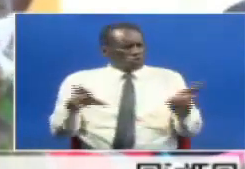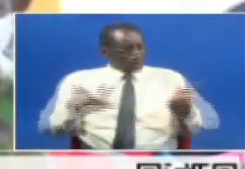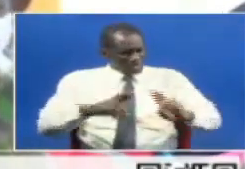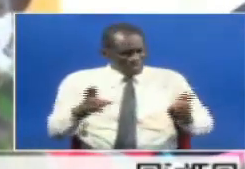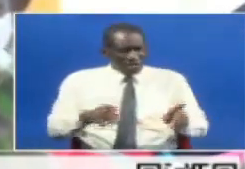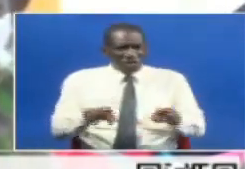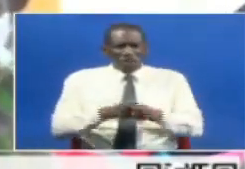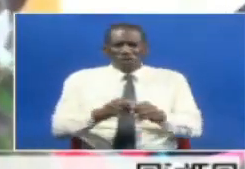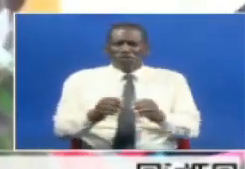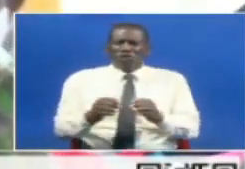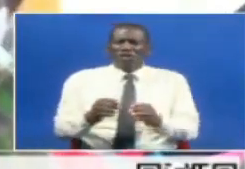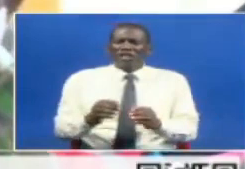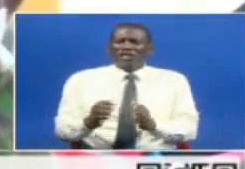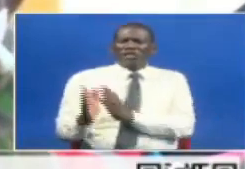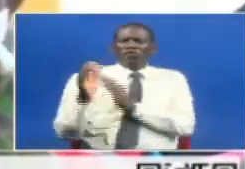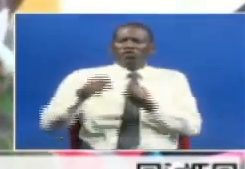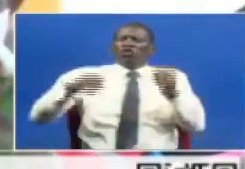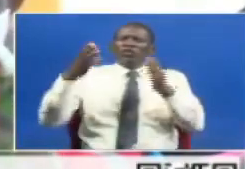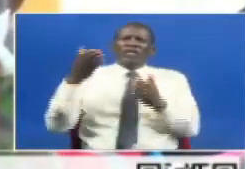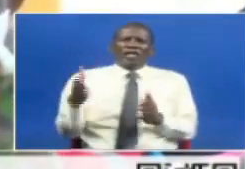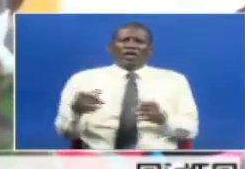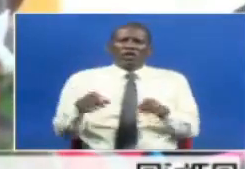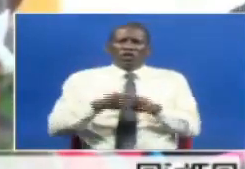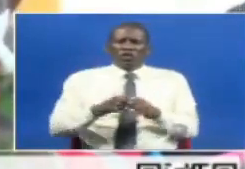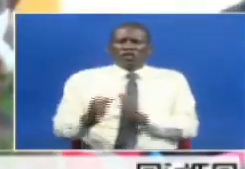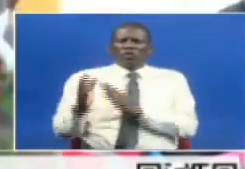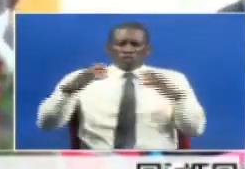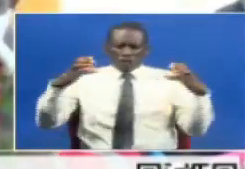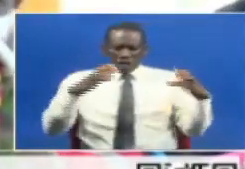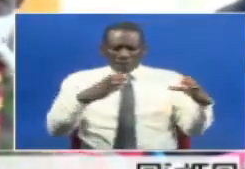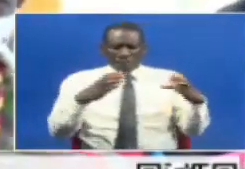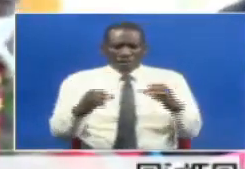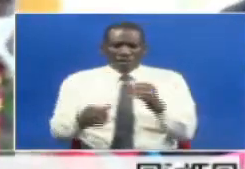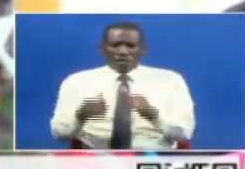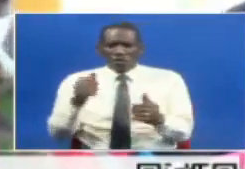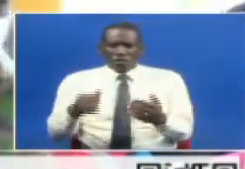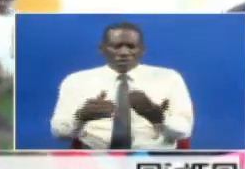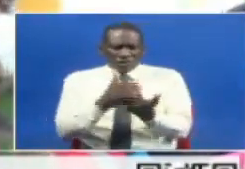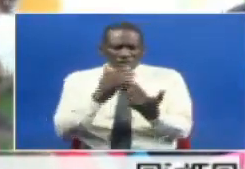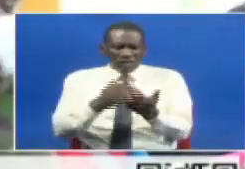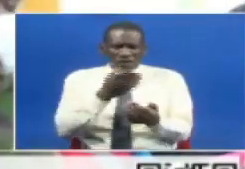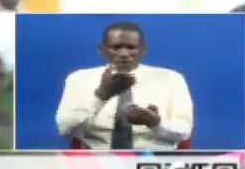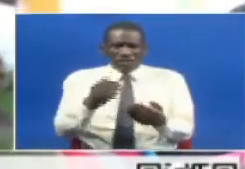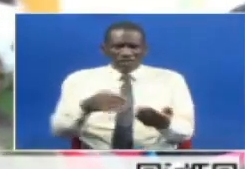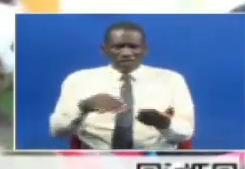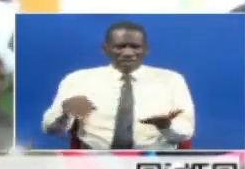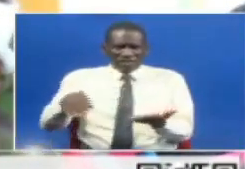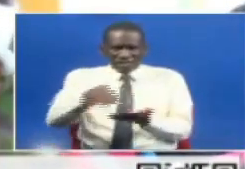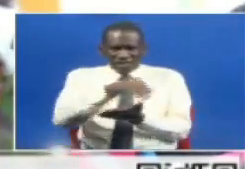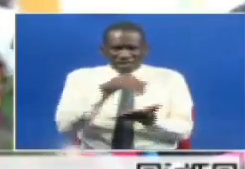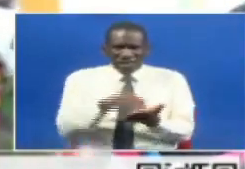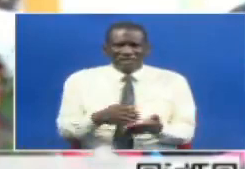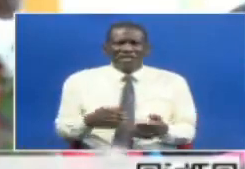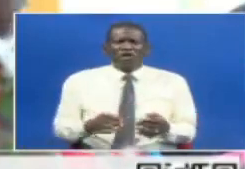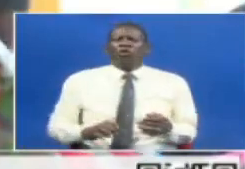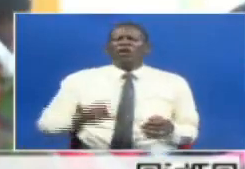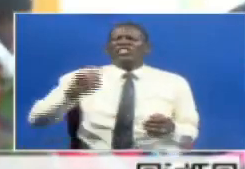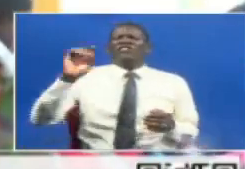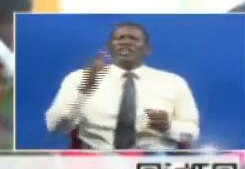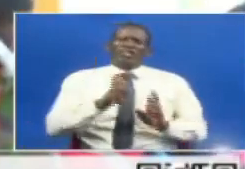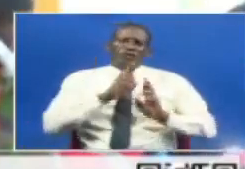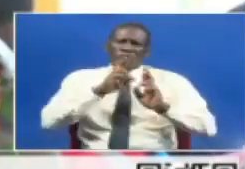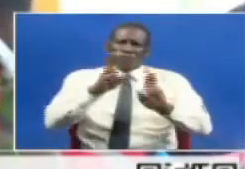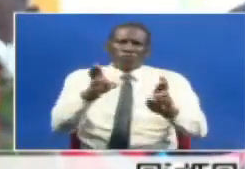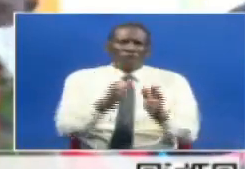there, even the security firms that are taking care of this facility were the first to respond and